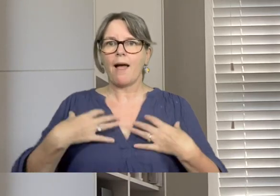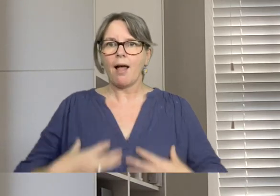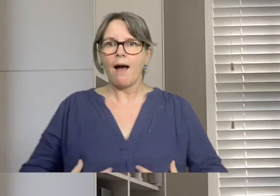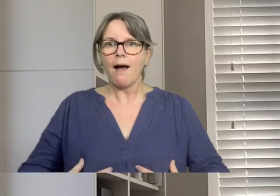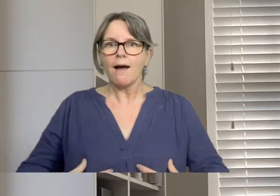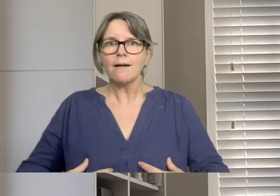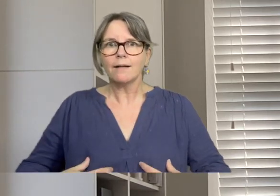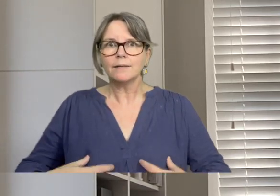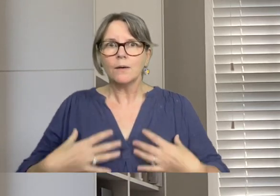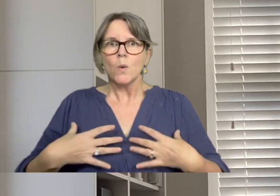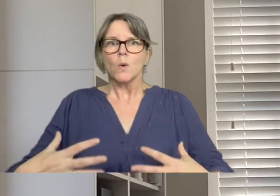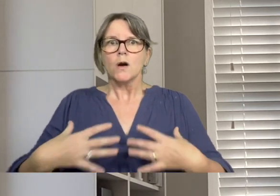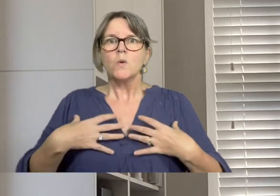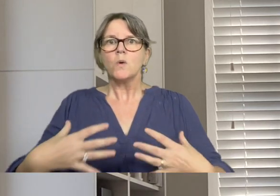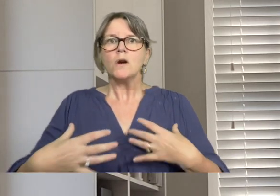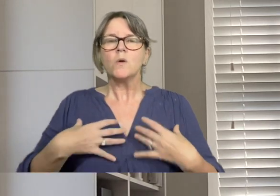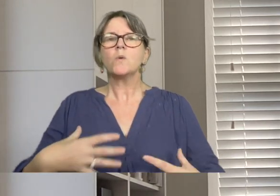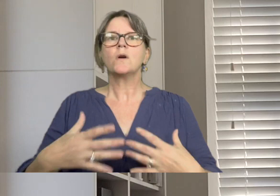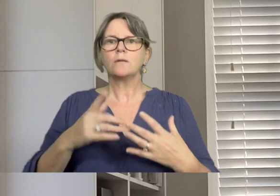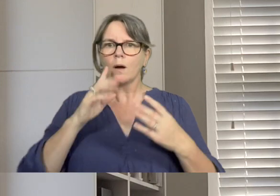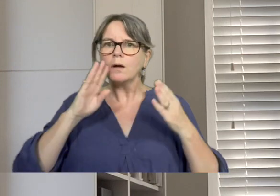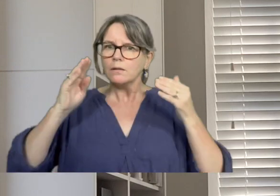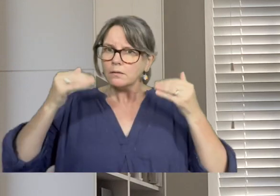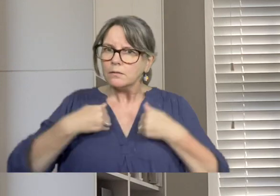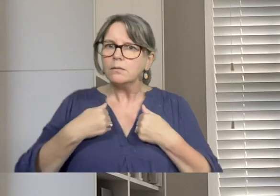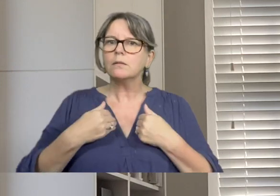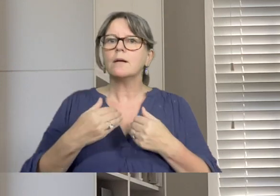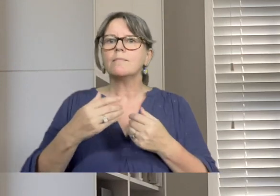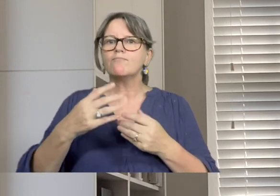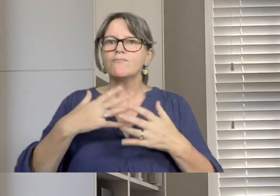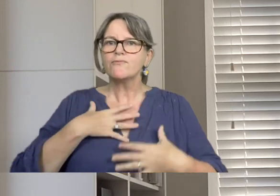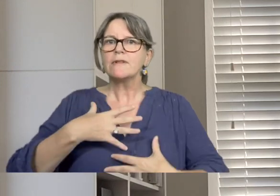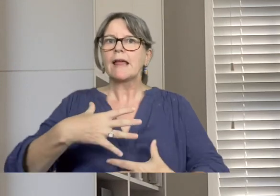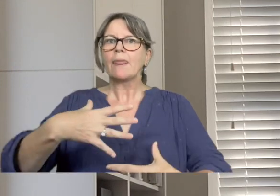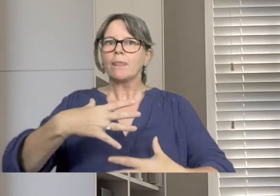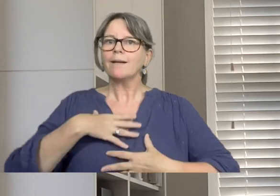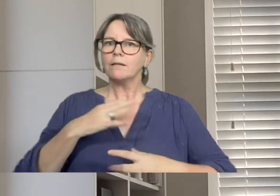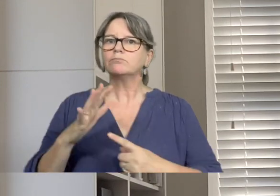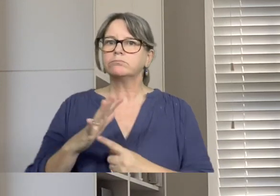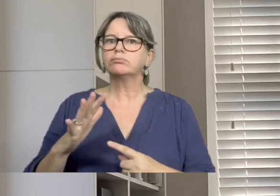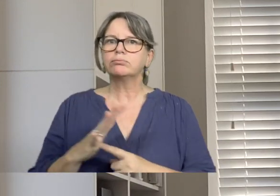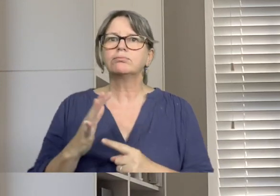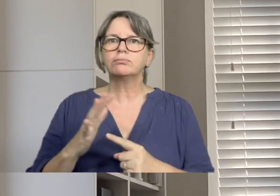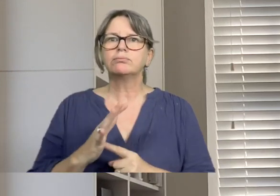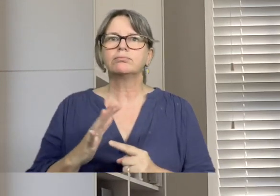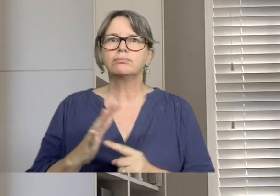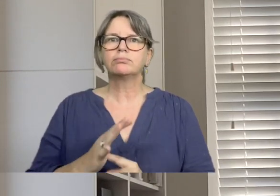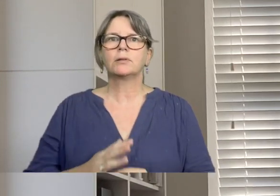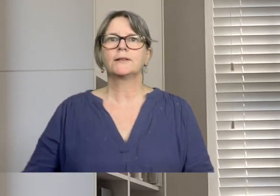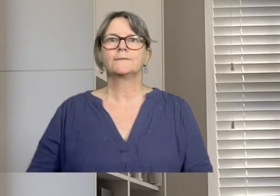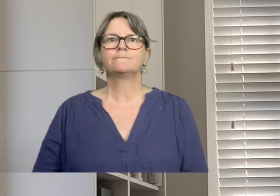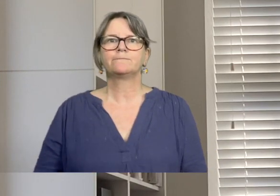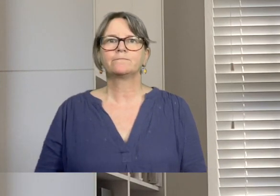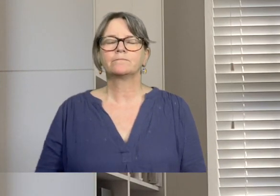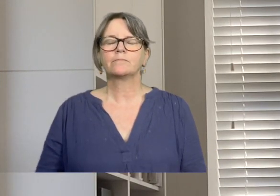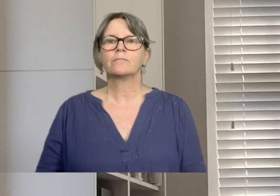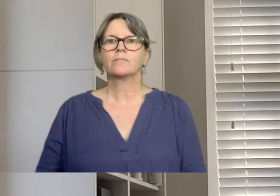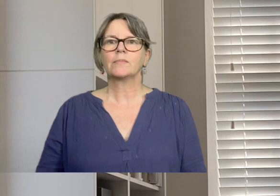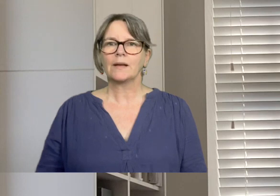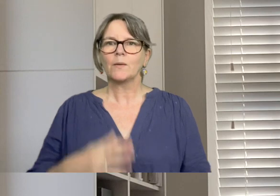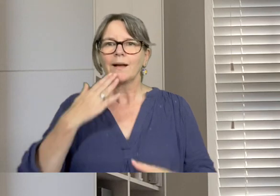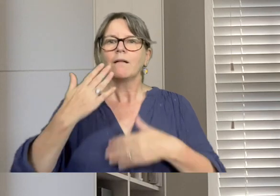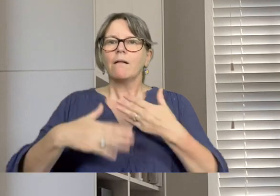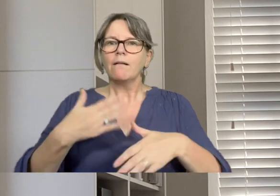lungs, so the focus on the breath is important. So the more you get used to the action, the more you can focus